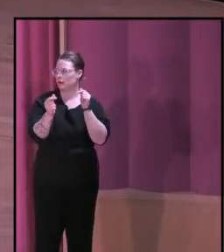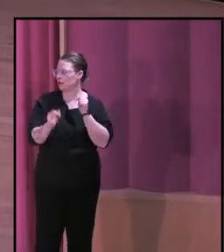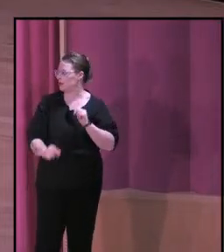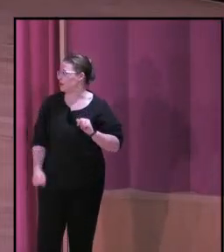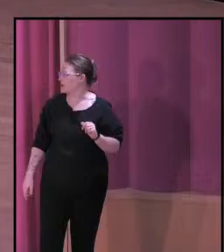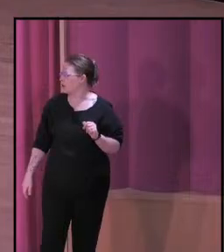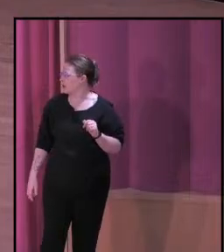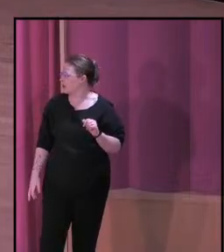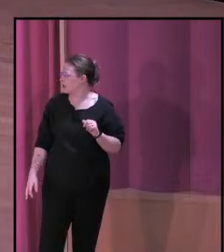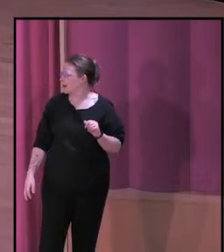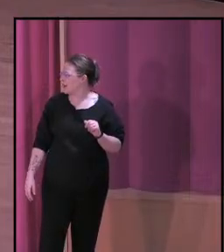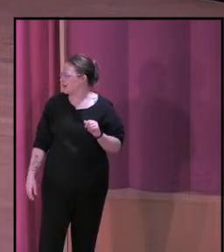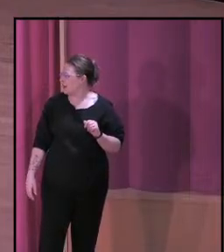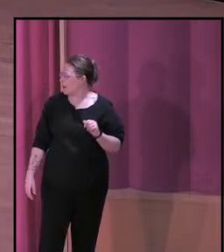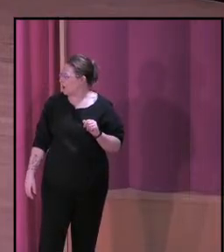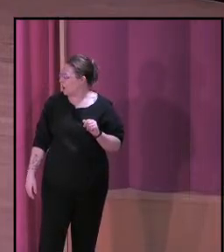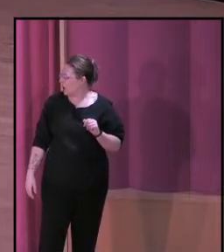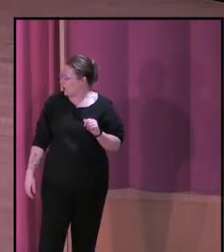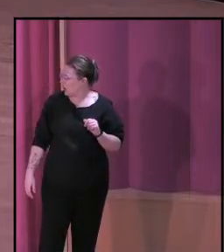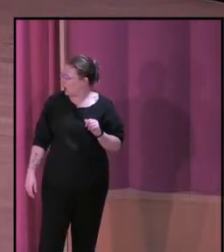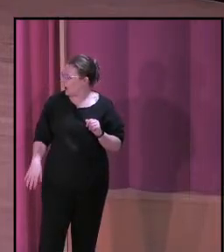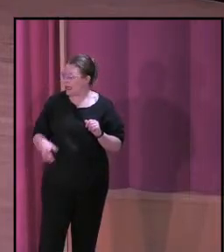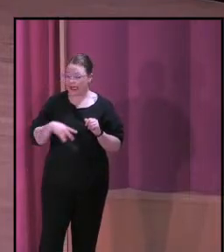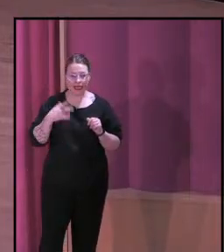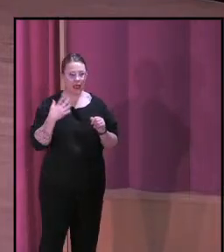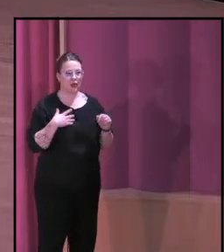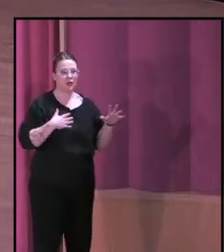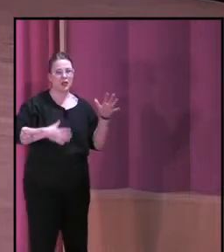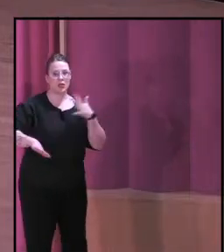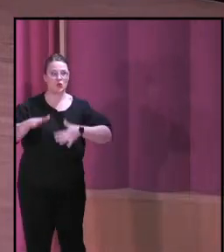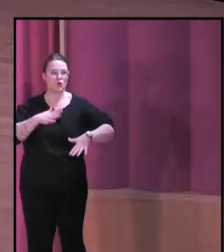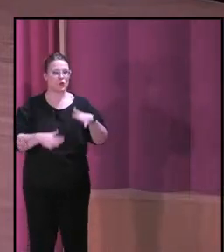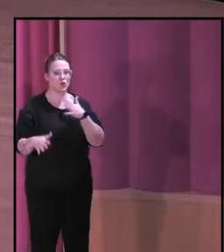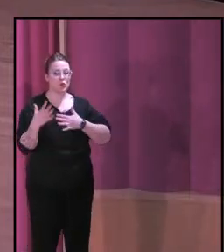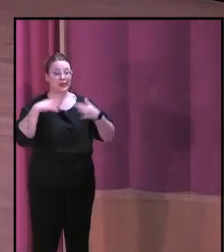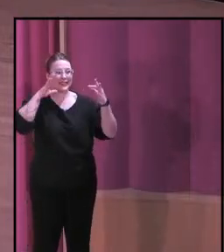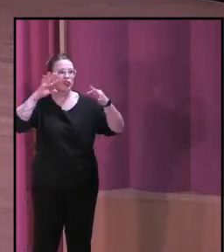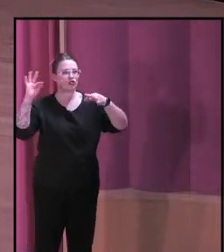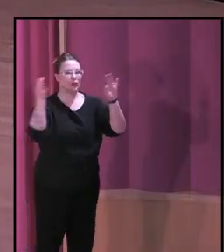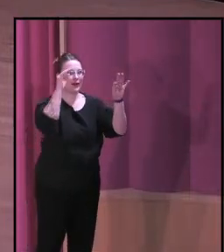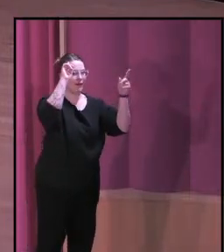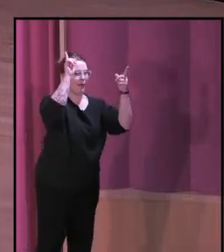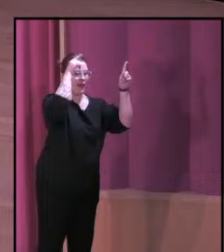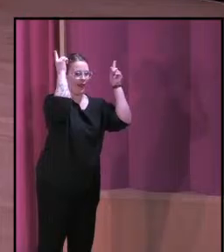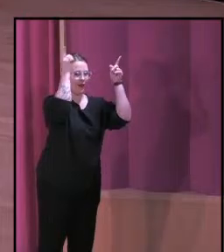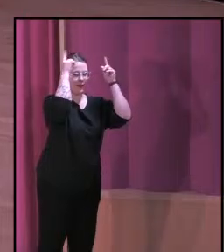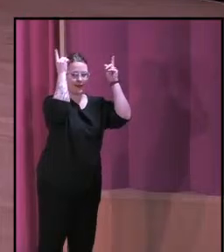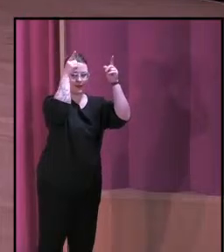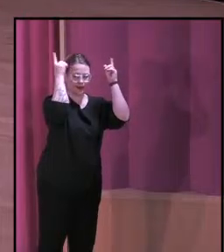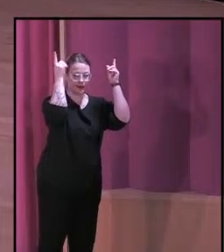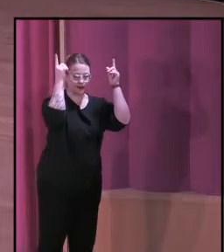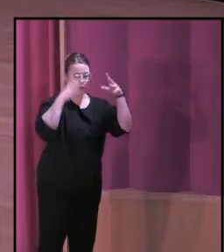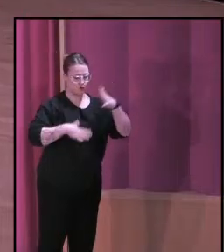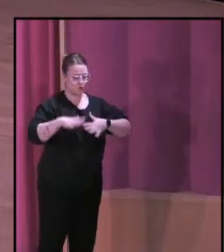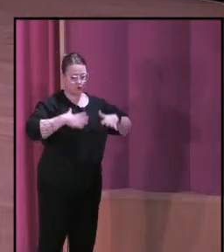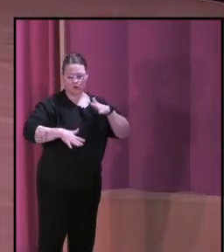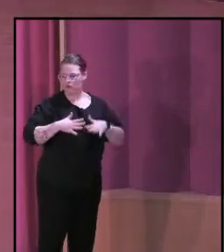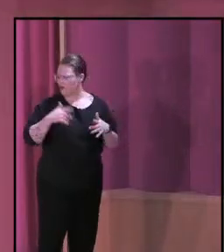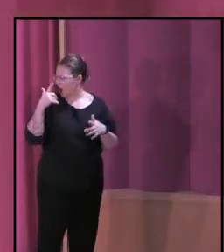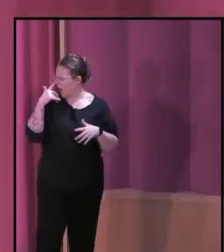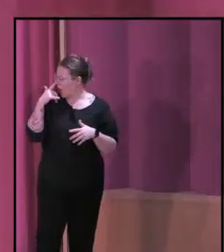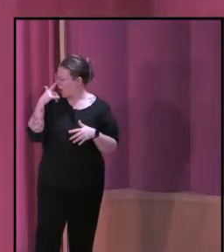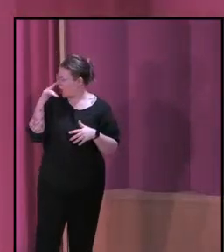and he dazzled and distracted the aliens by changing into his diving outfit, which looks kind of